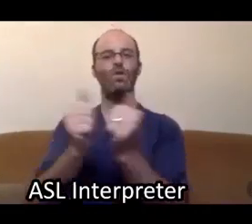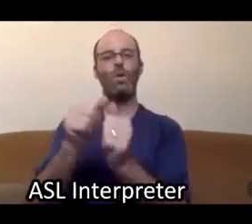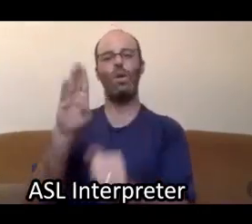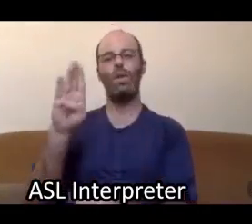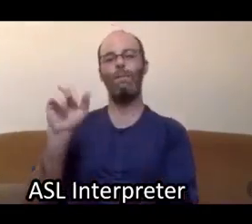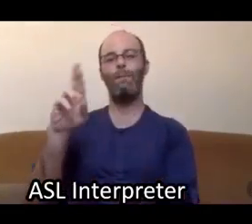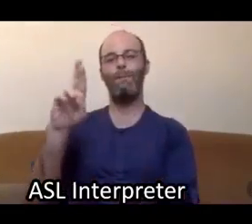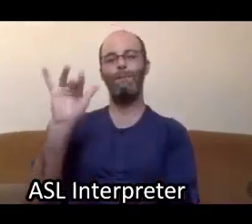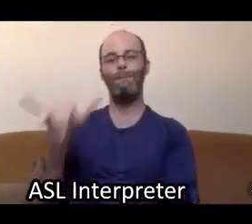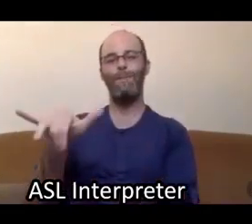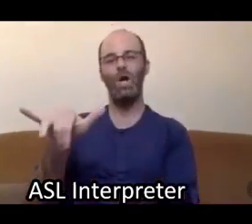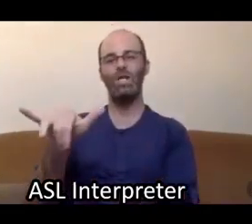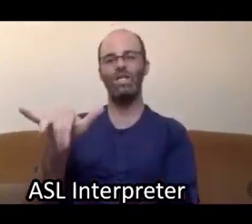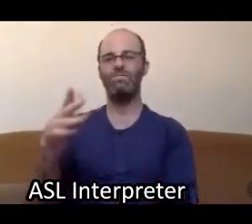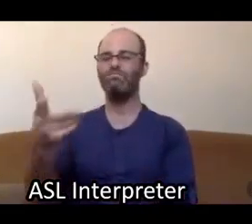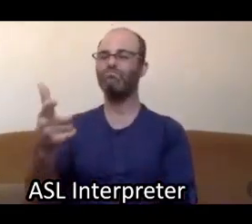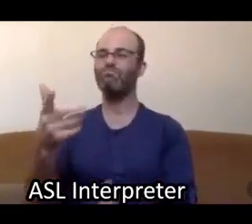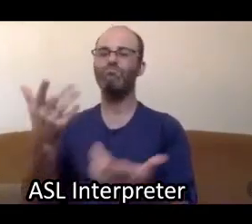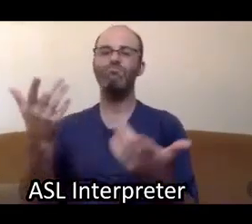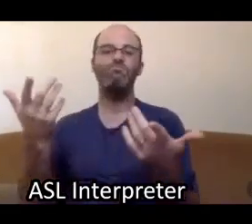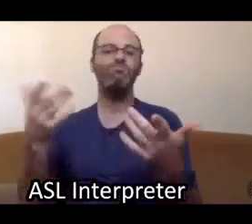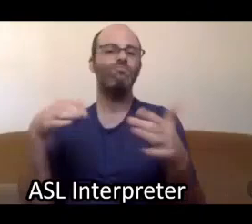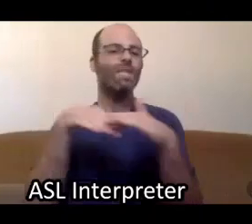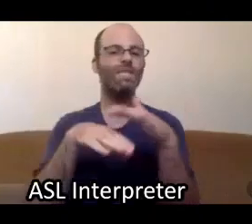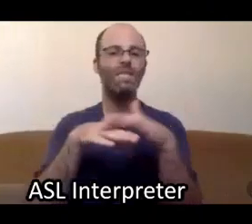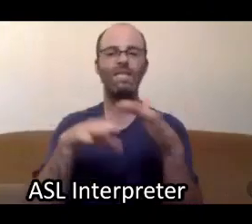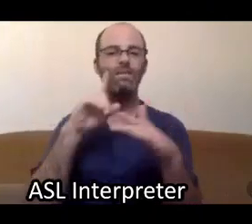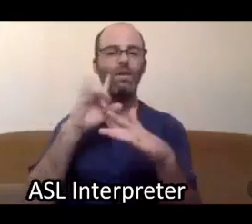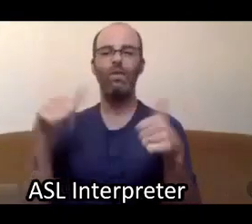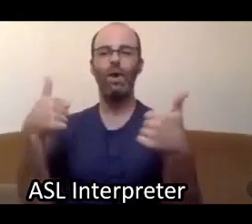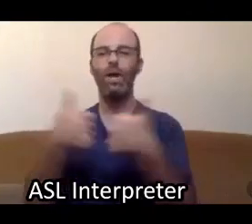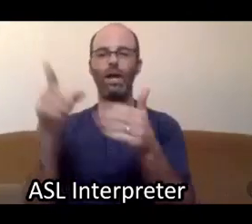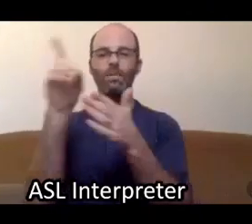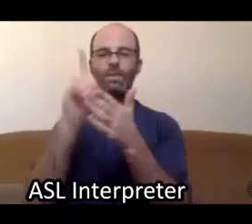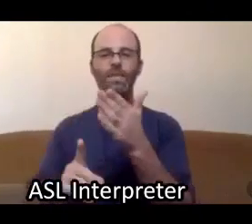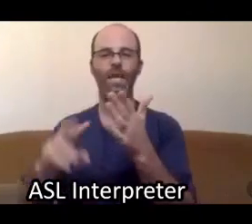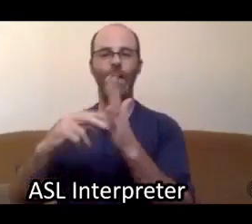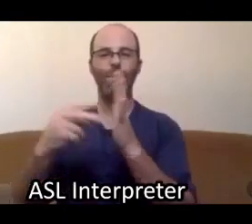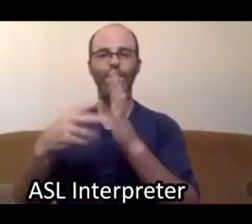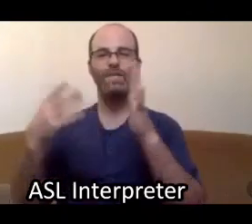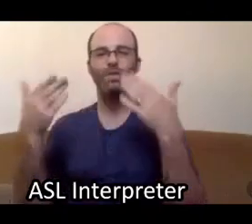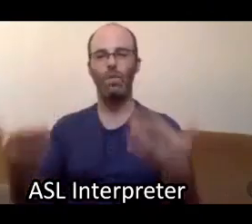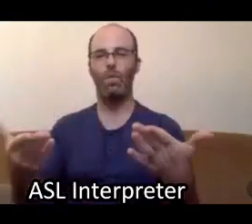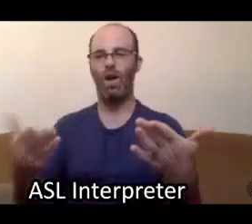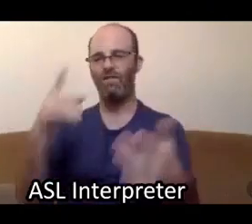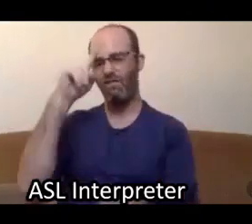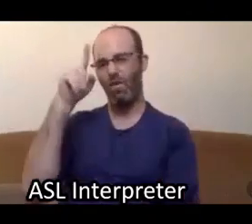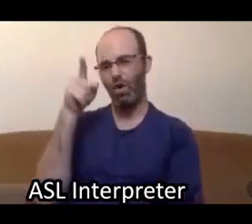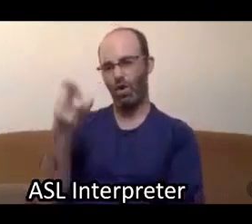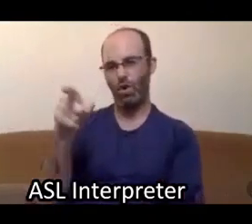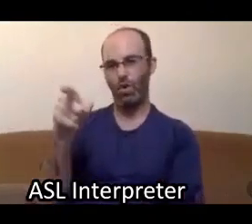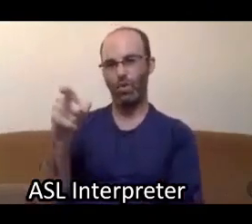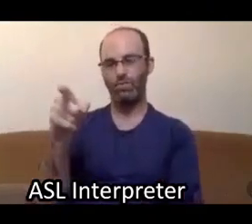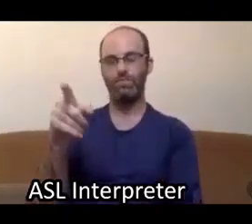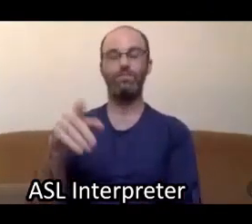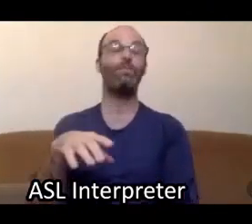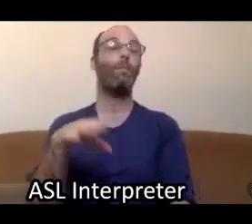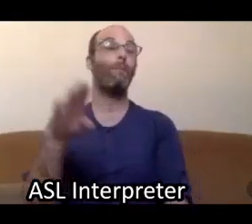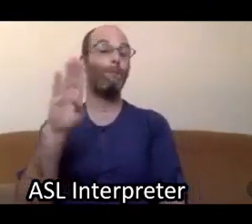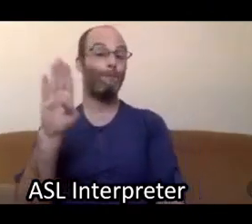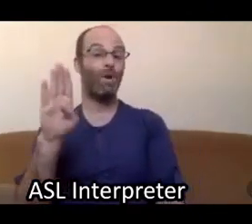does accessibility and game design mean to you specifically? Gosh, I mean, that is such a tough